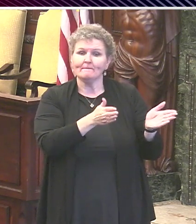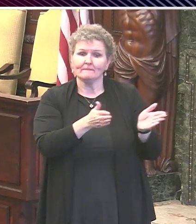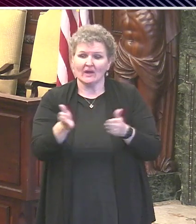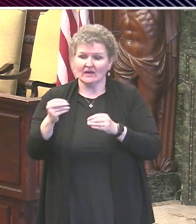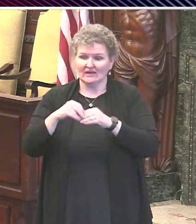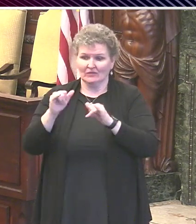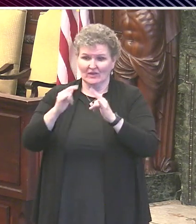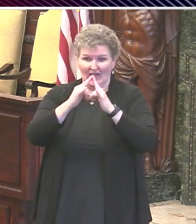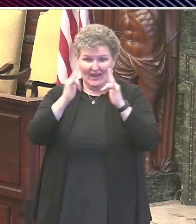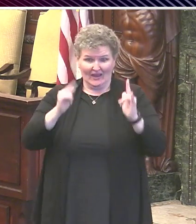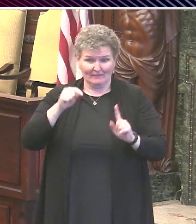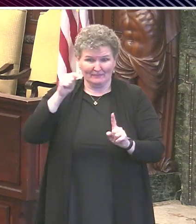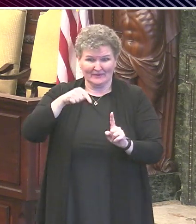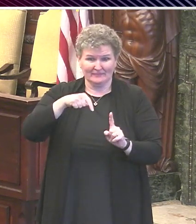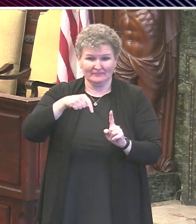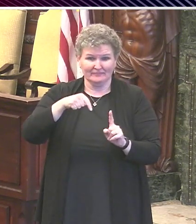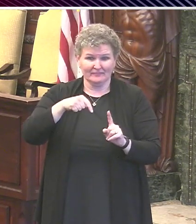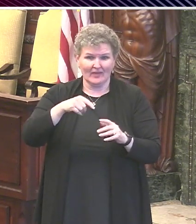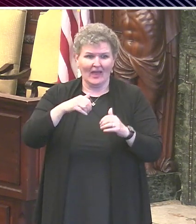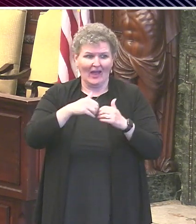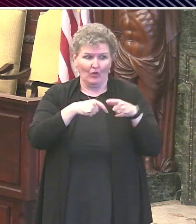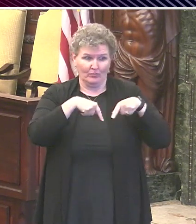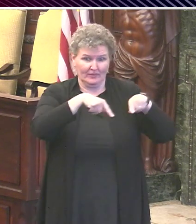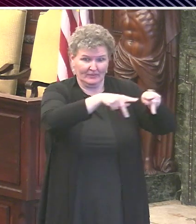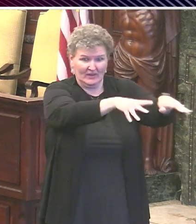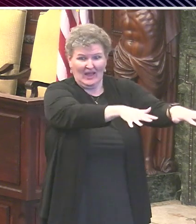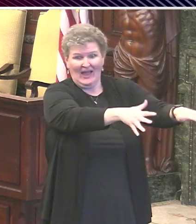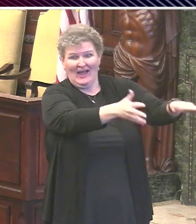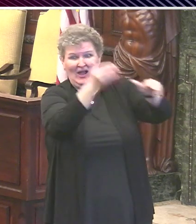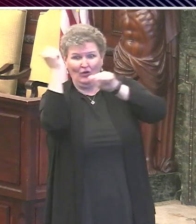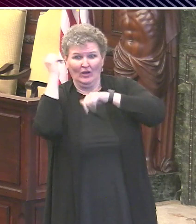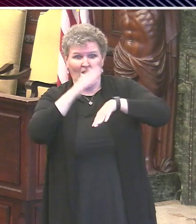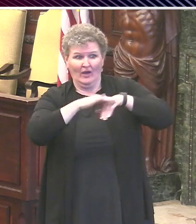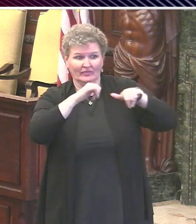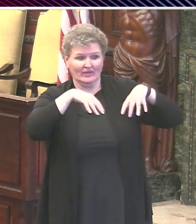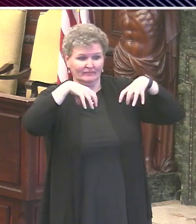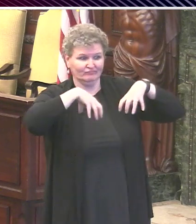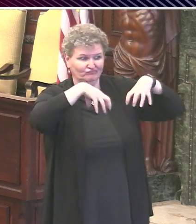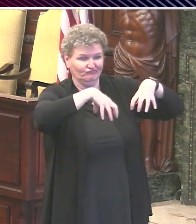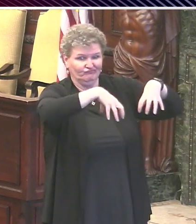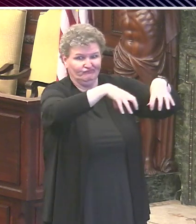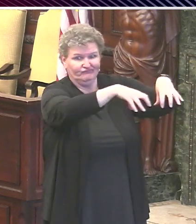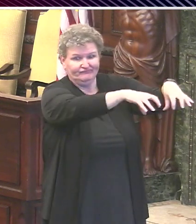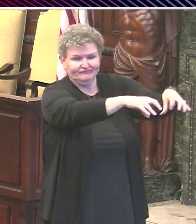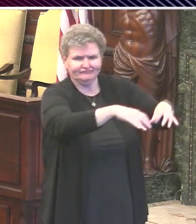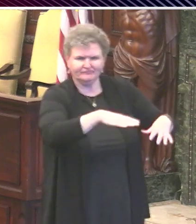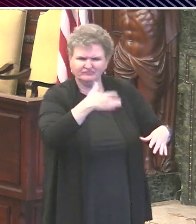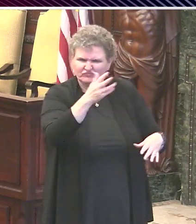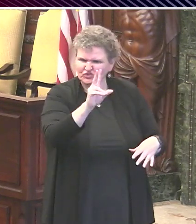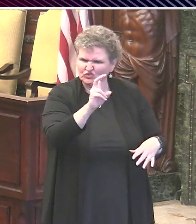has changed to postpone their removal? Because there's nearly 200 people.